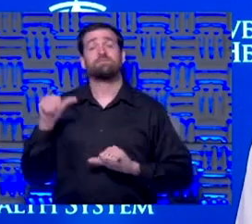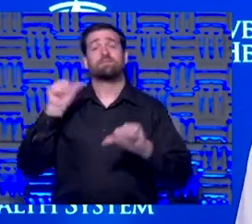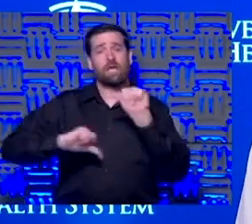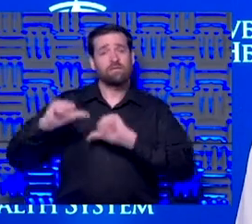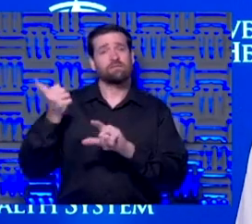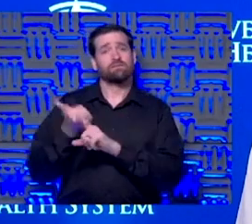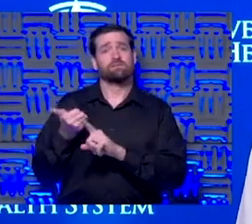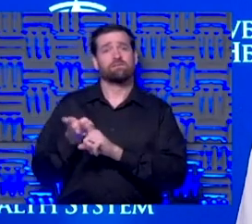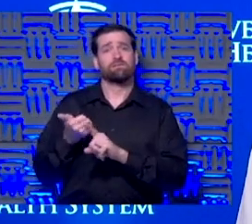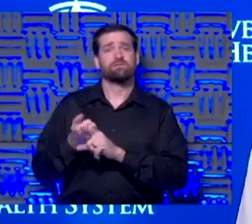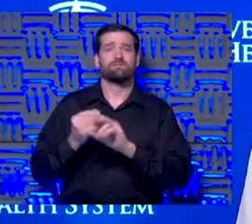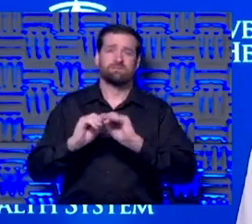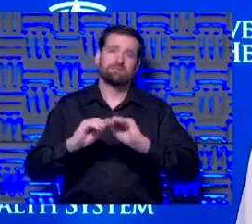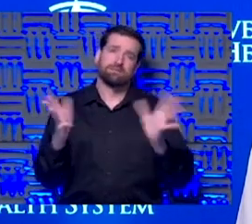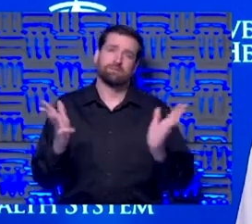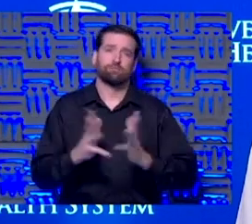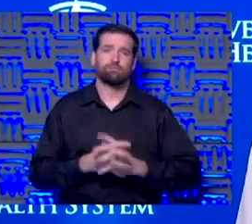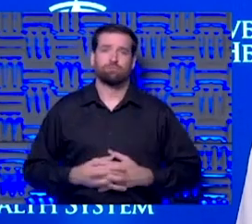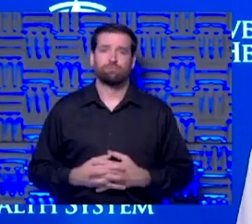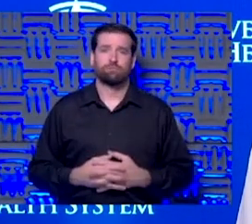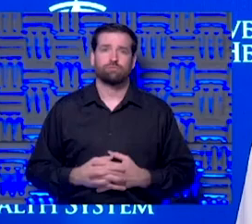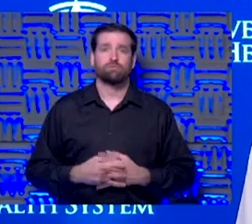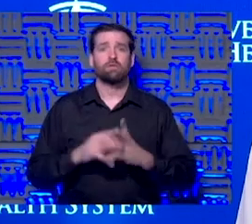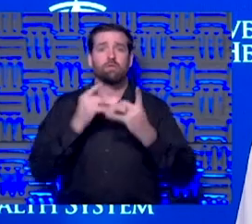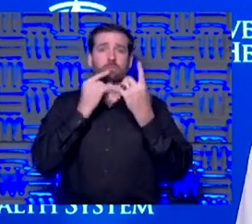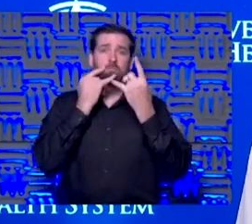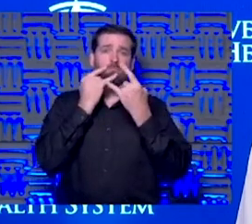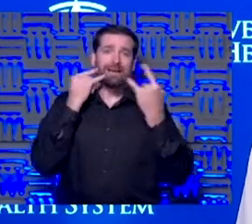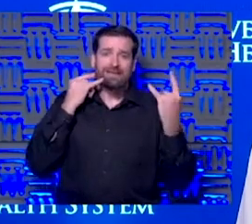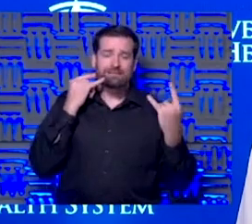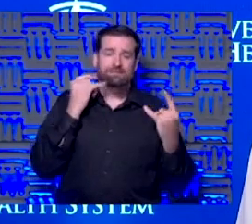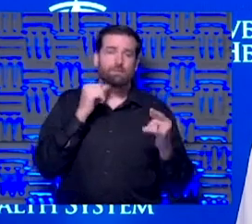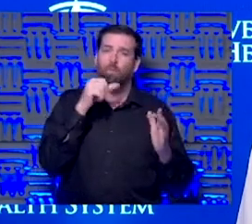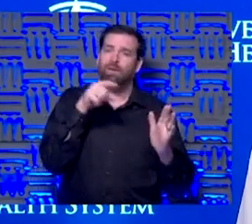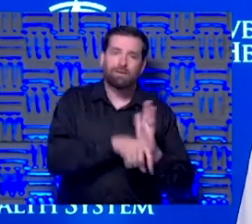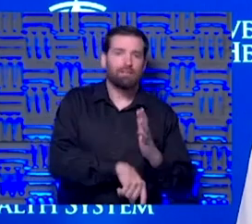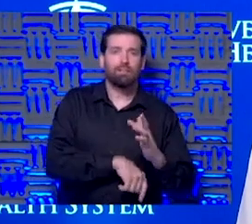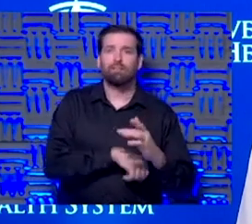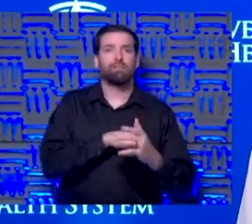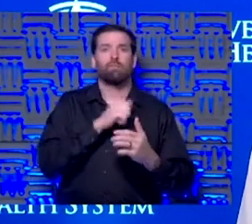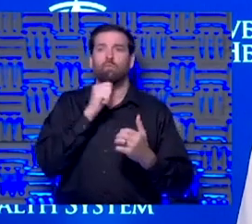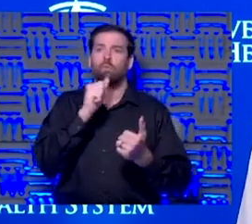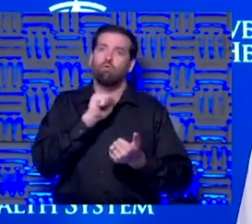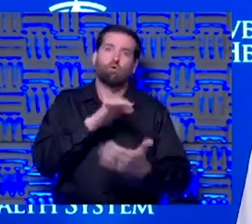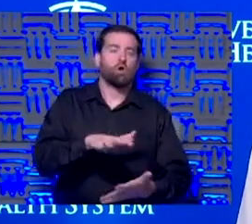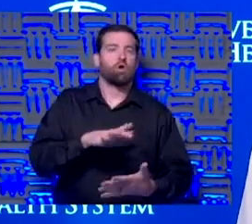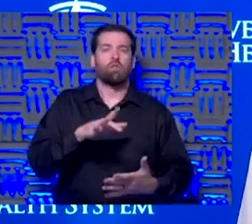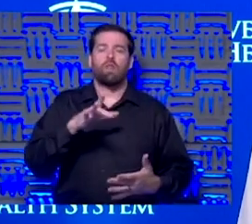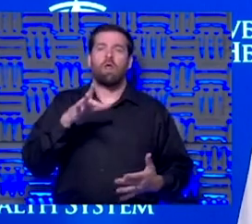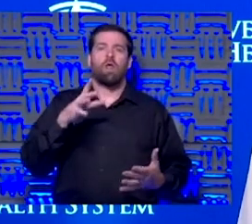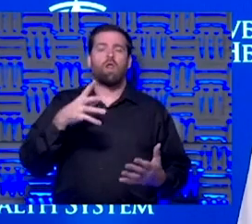is clear. Masks do not kill you. They don't cause you to inhale